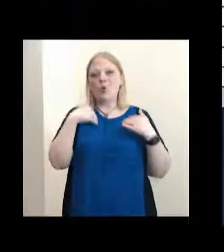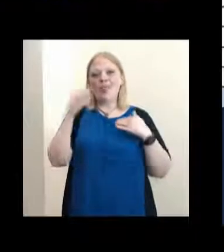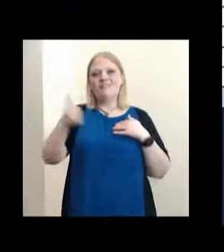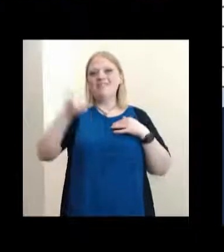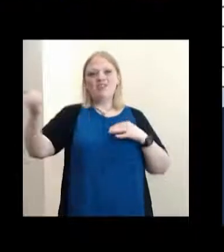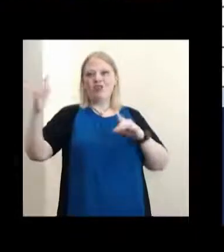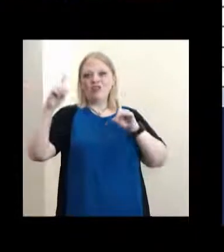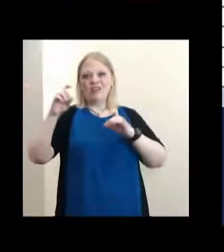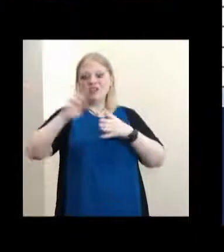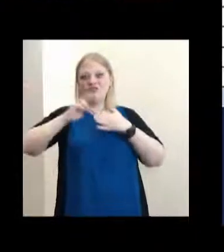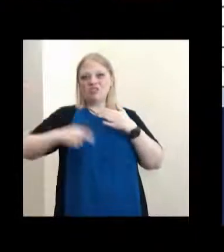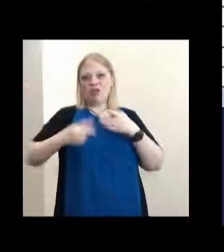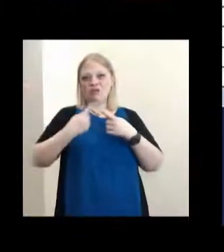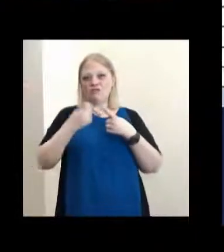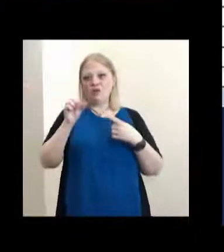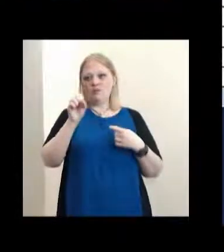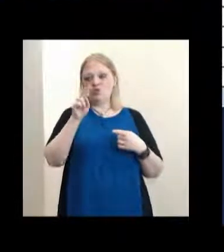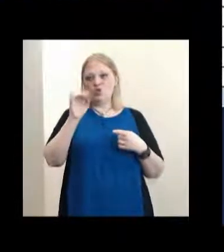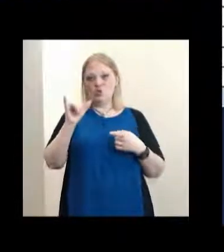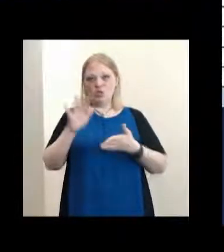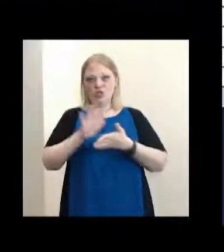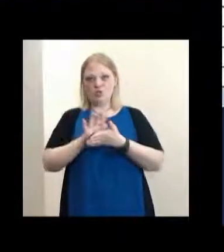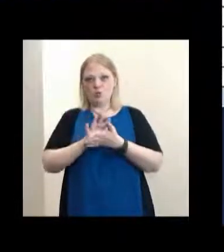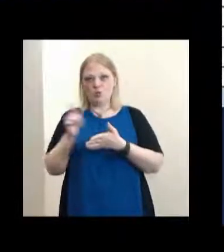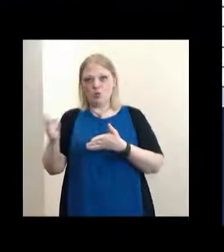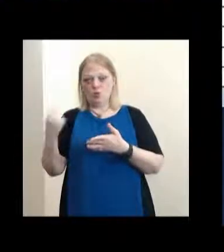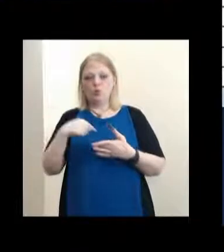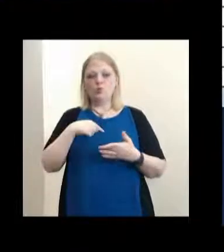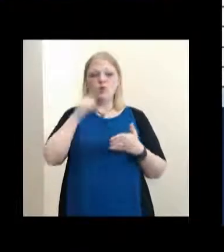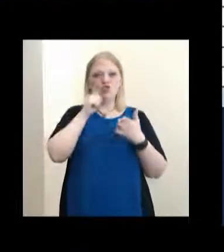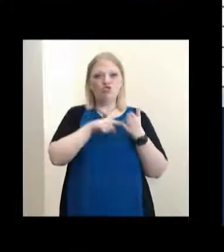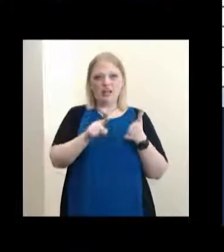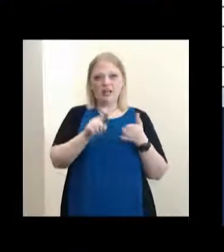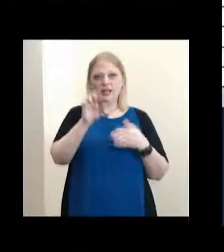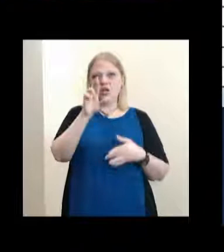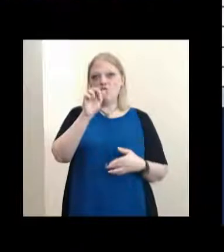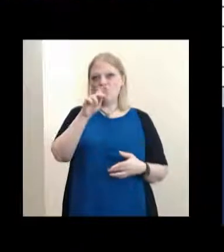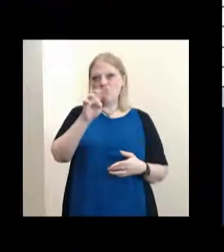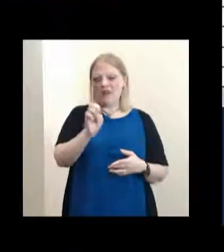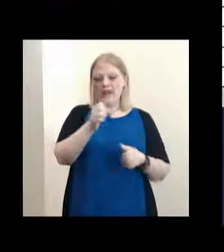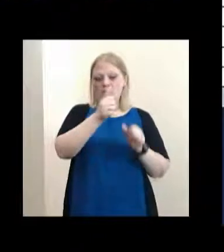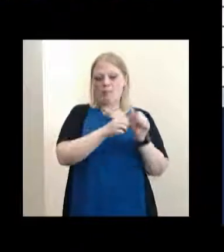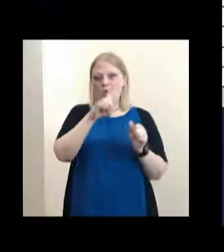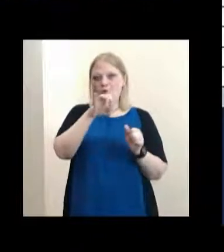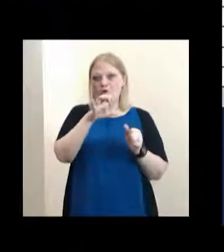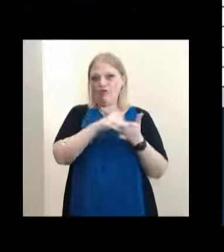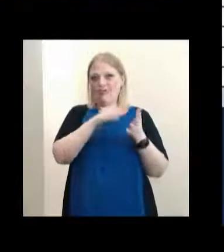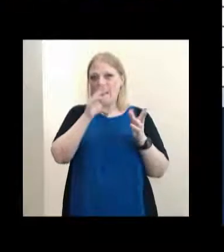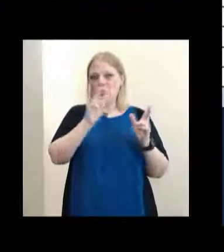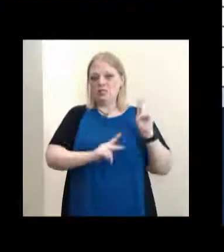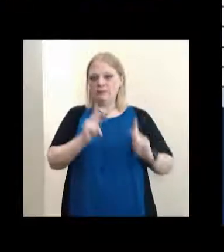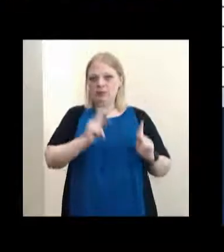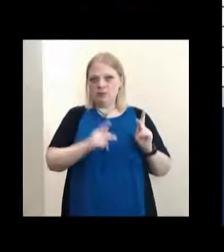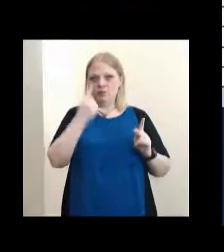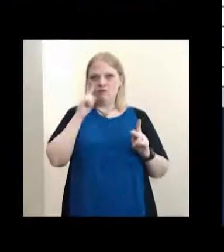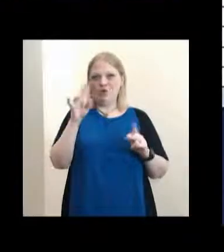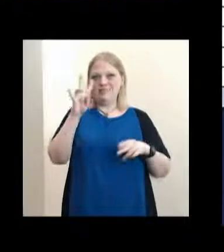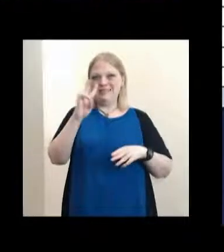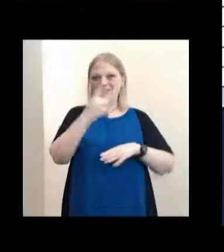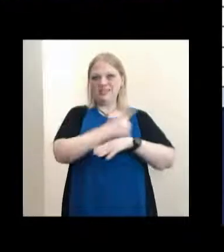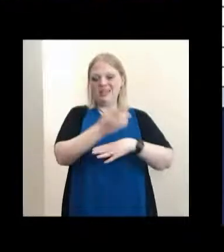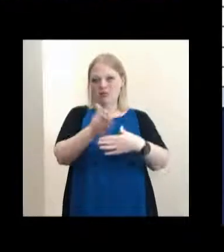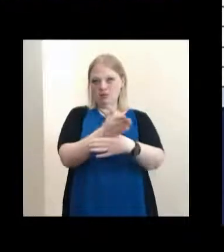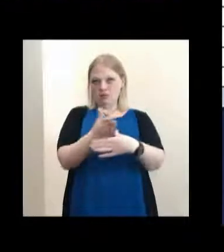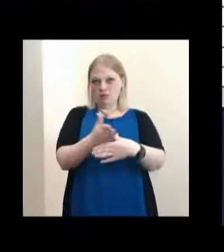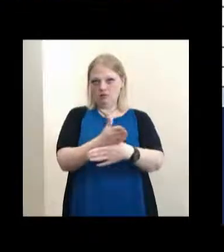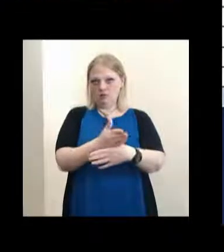the SUNY schools, as the county executive mentioned, we're looking at rates per 100,000 population for the past 7 days. And so